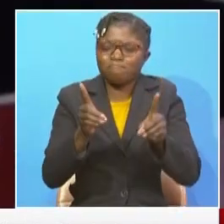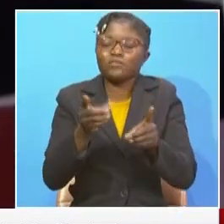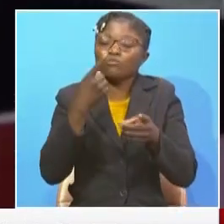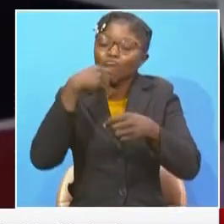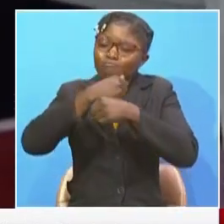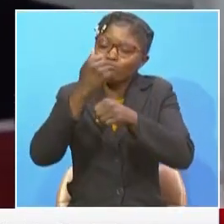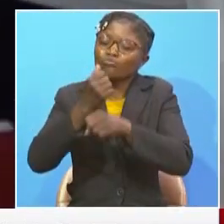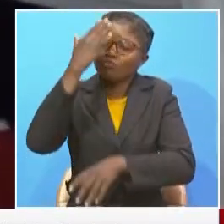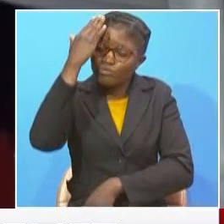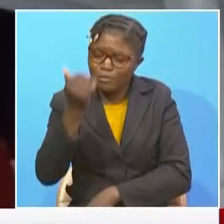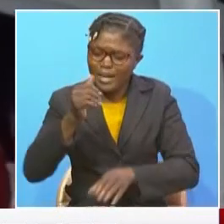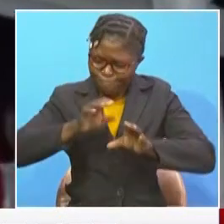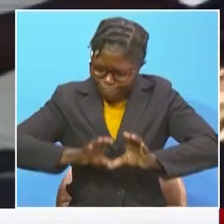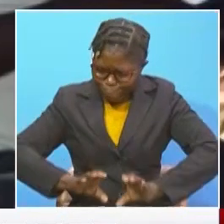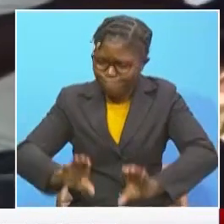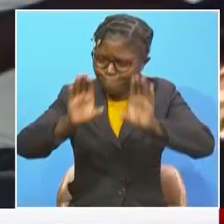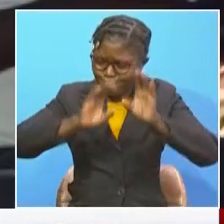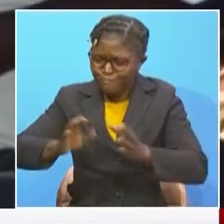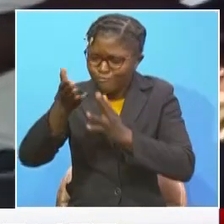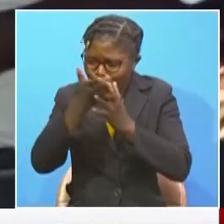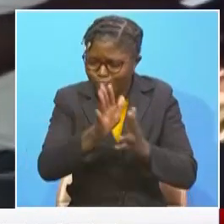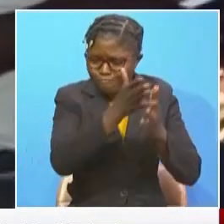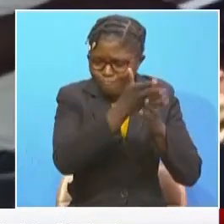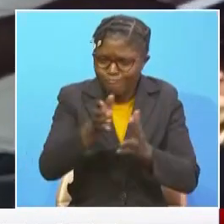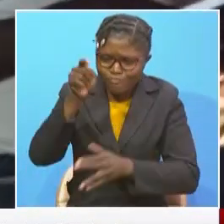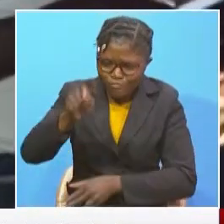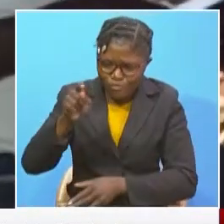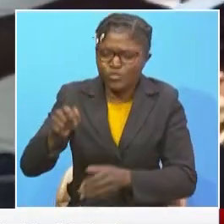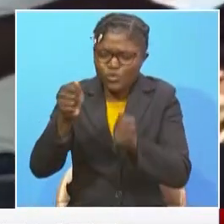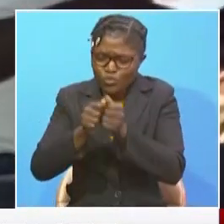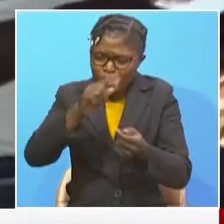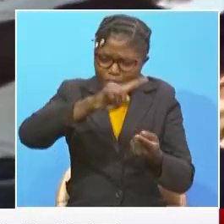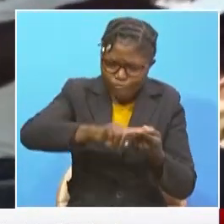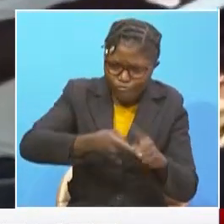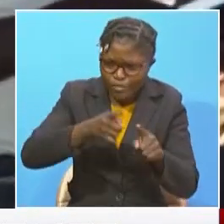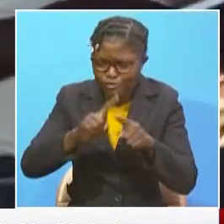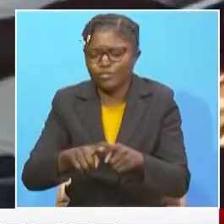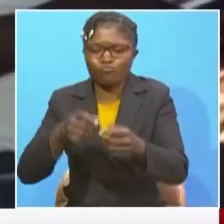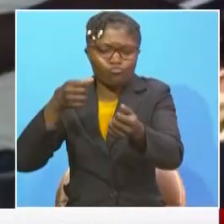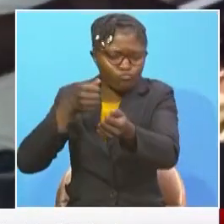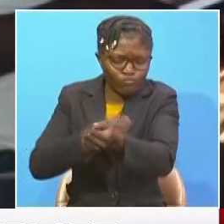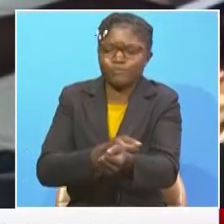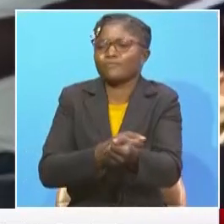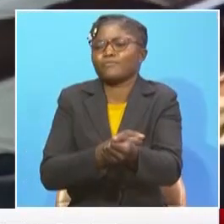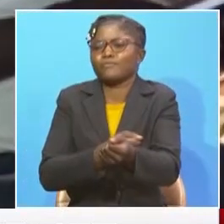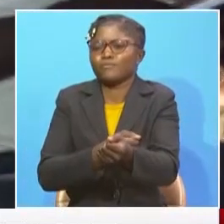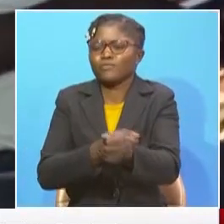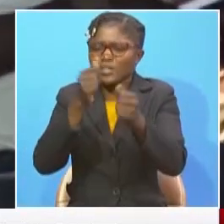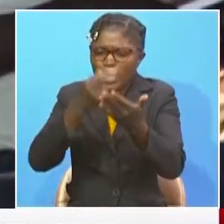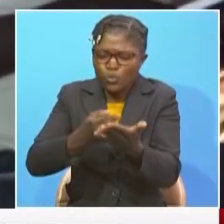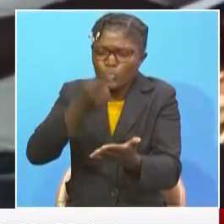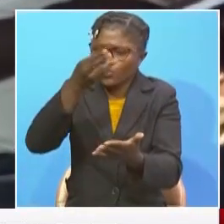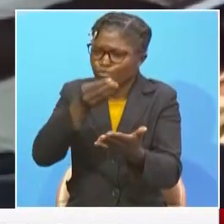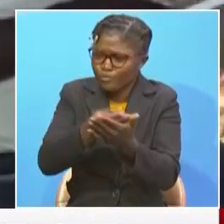make sure that we continue to share the need here with our donors, with our friends, with our sponsors, so that we can raise the